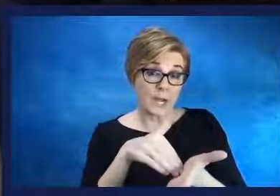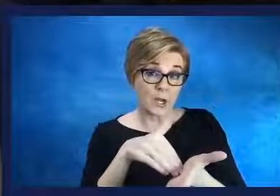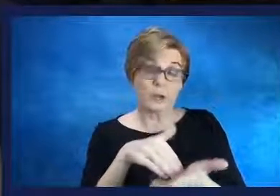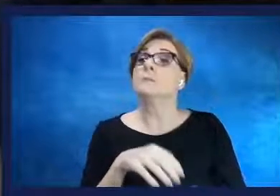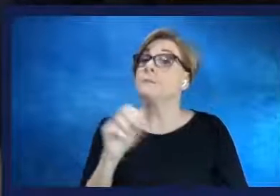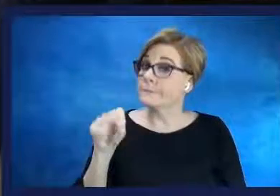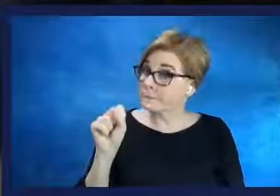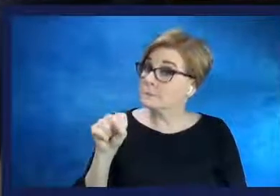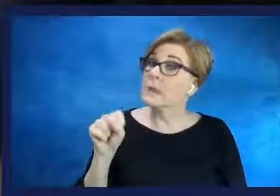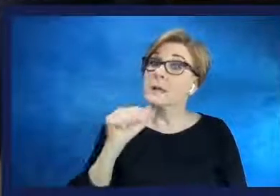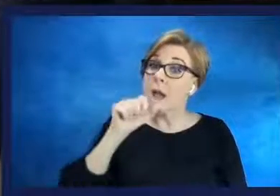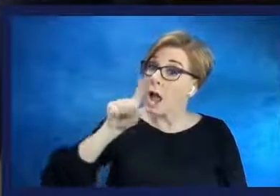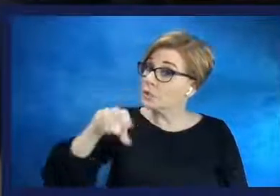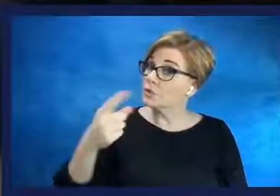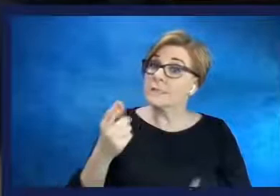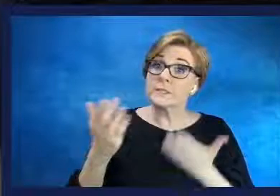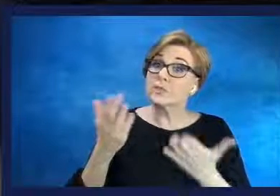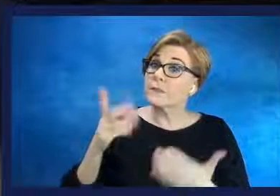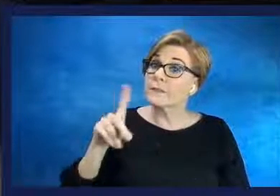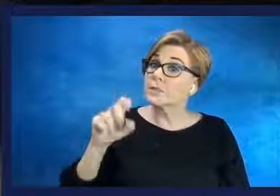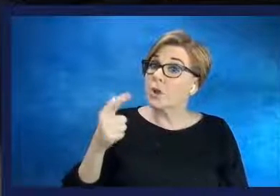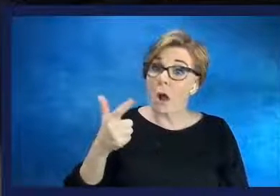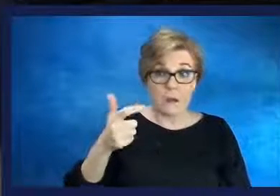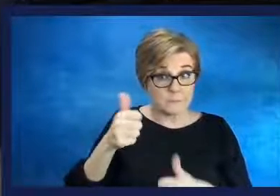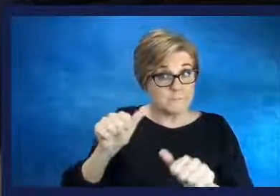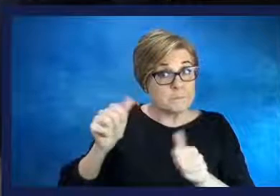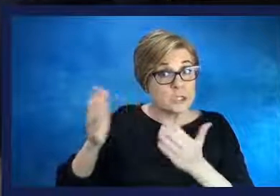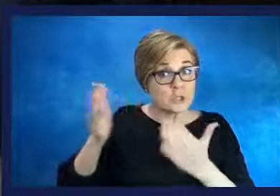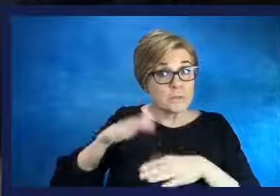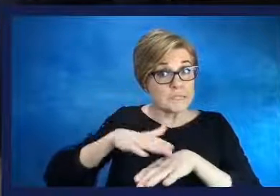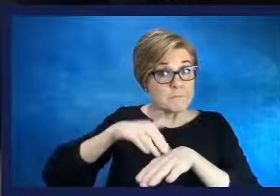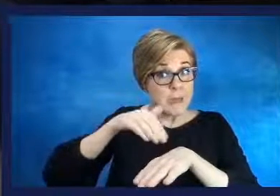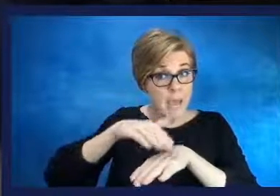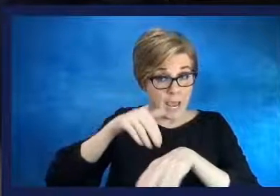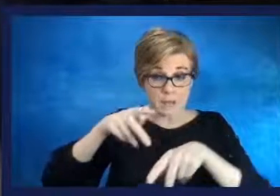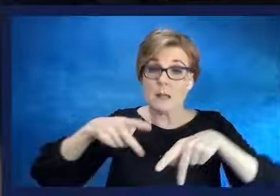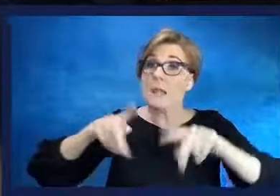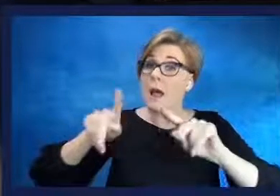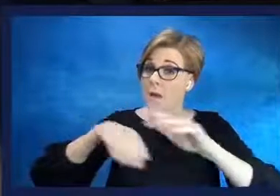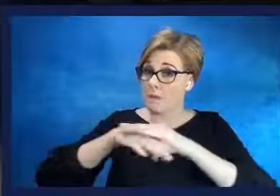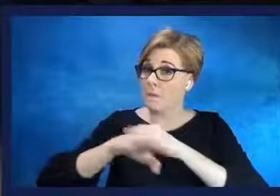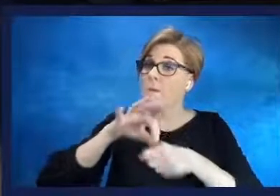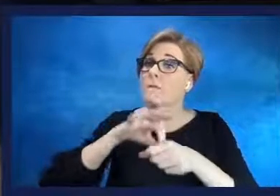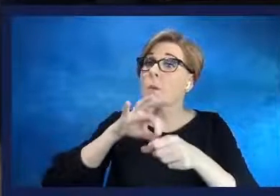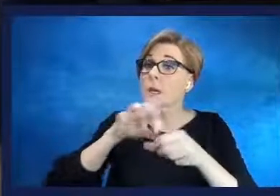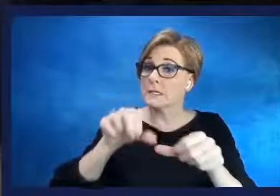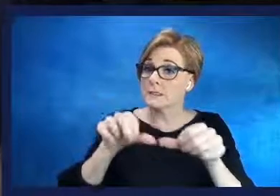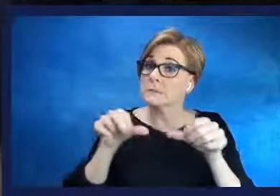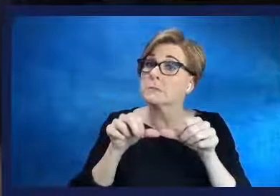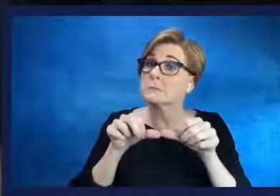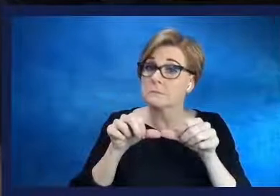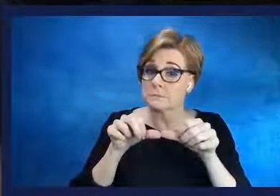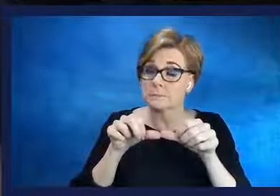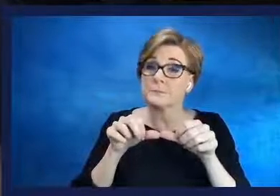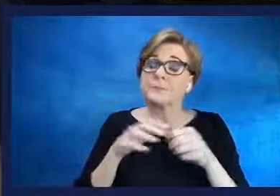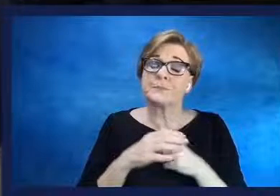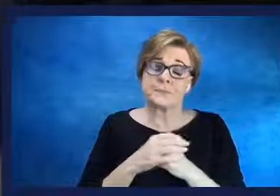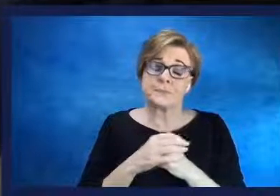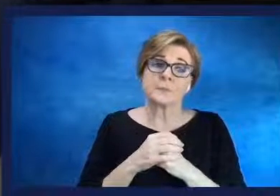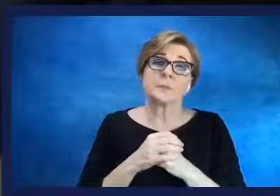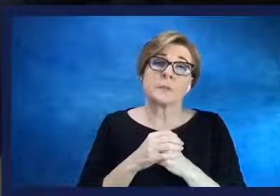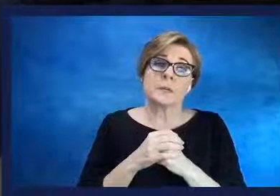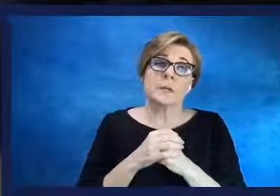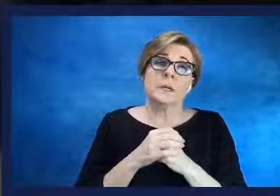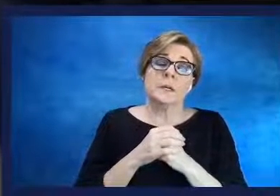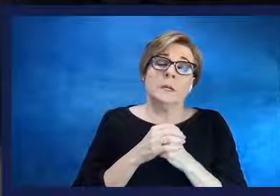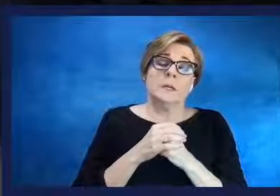dogs. So yes, service pets are allowed to go into a voting location or a vote center to assist that voter.